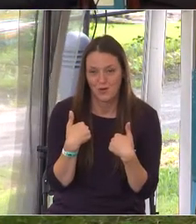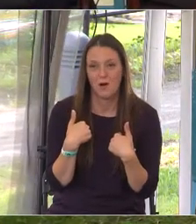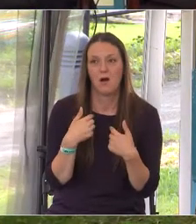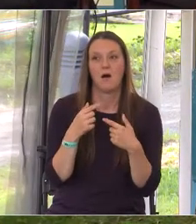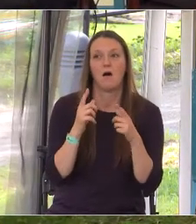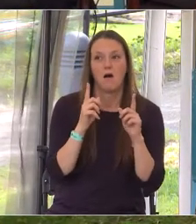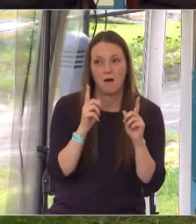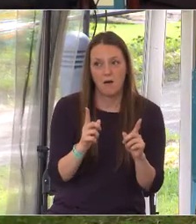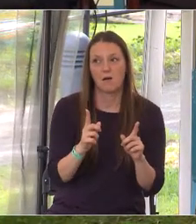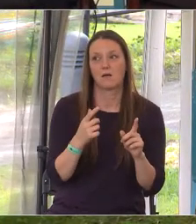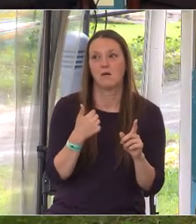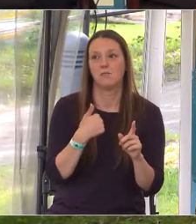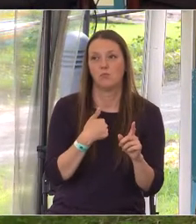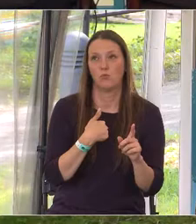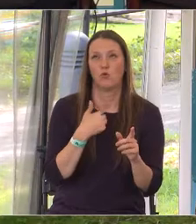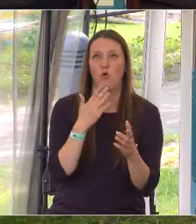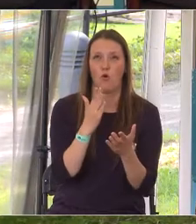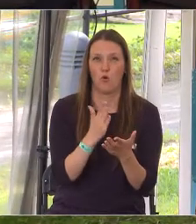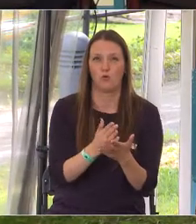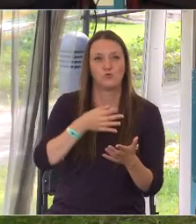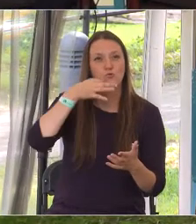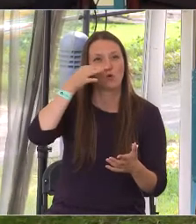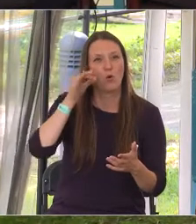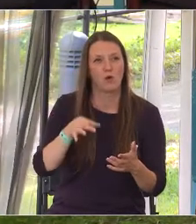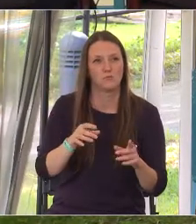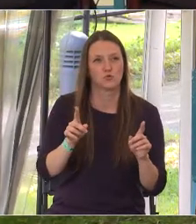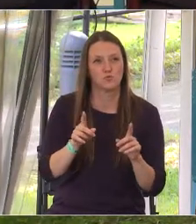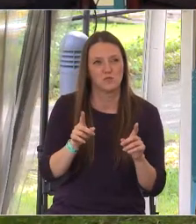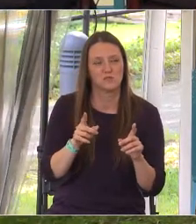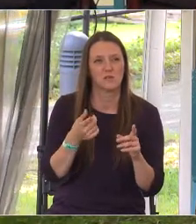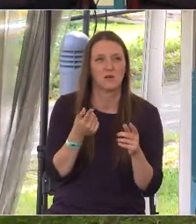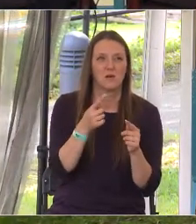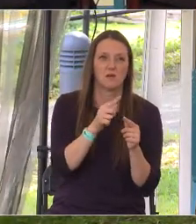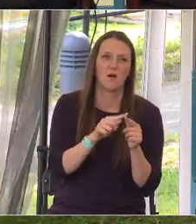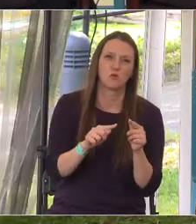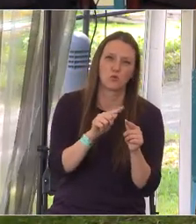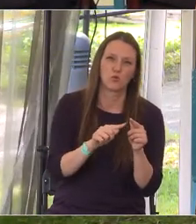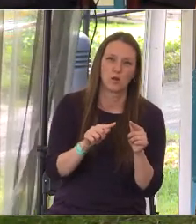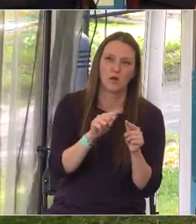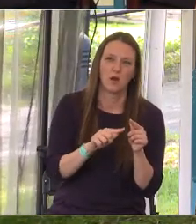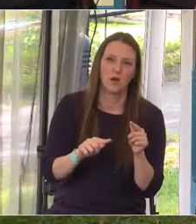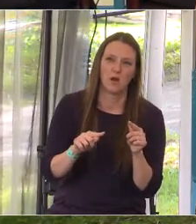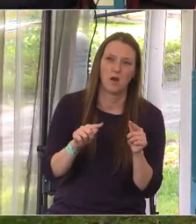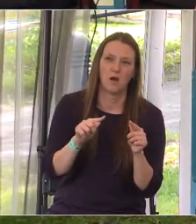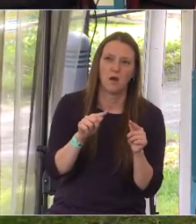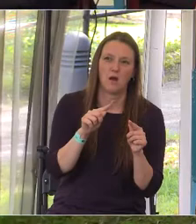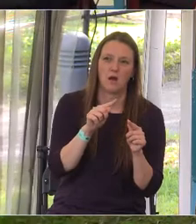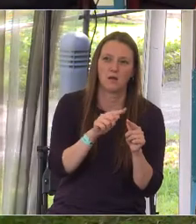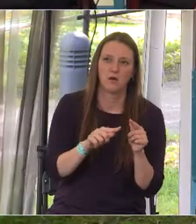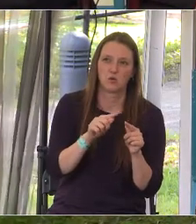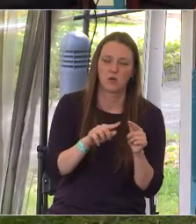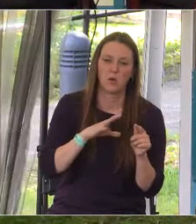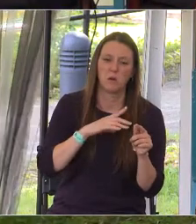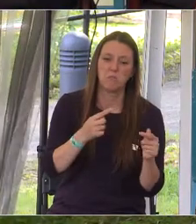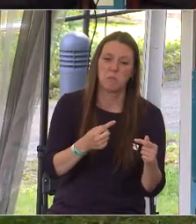I have to say, I have had some kind of experience because where I and I ignored it,